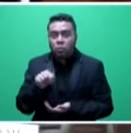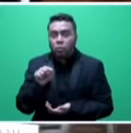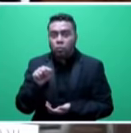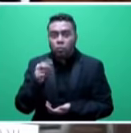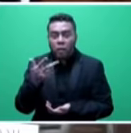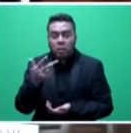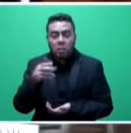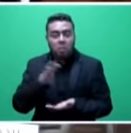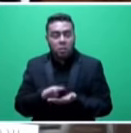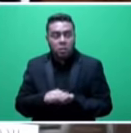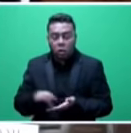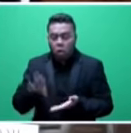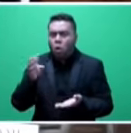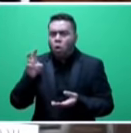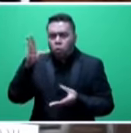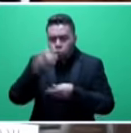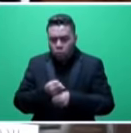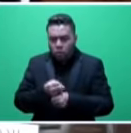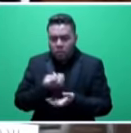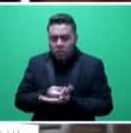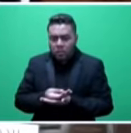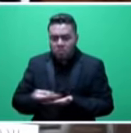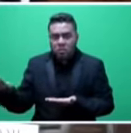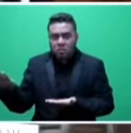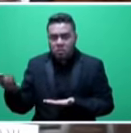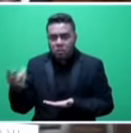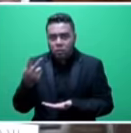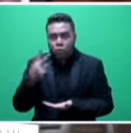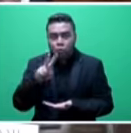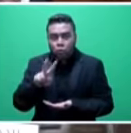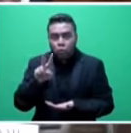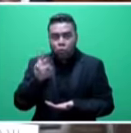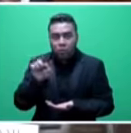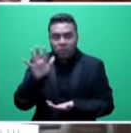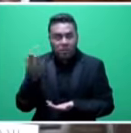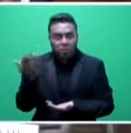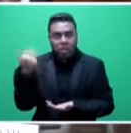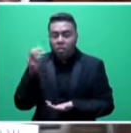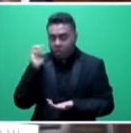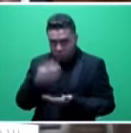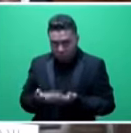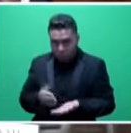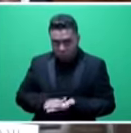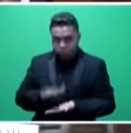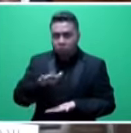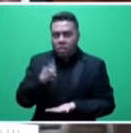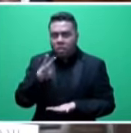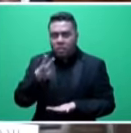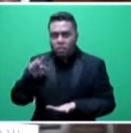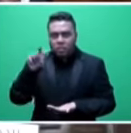before. Total estimated expenditure, 3.7, increase of 0.2